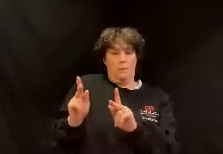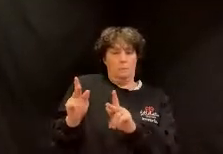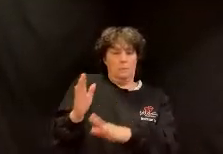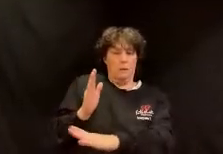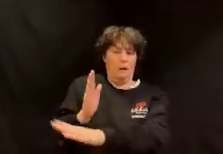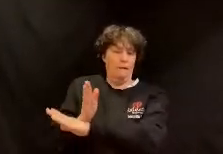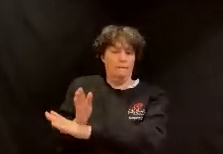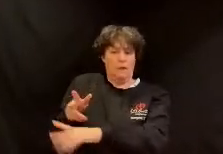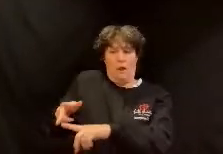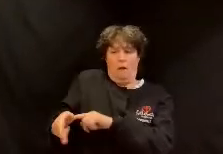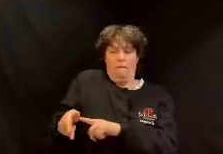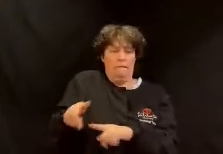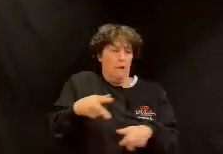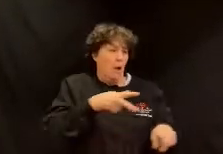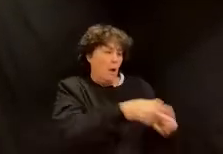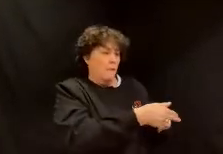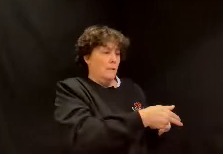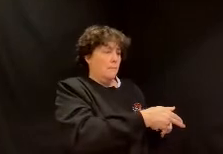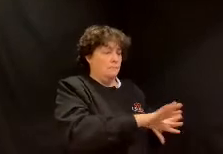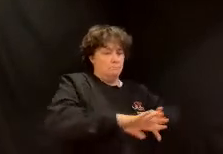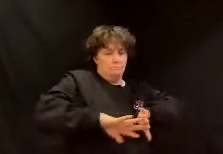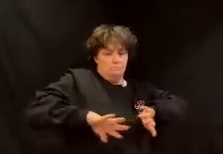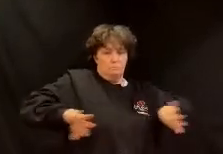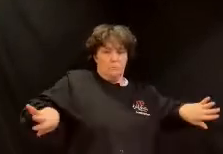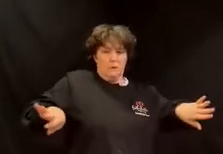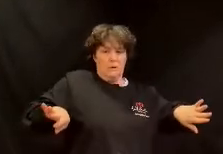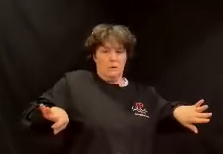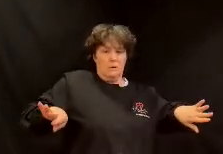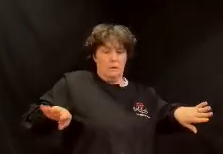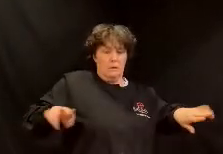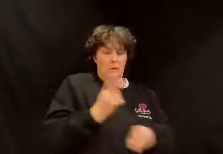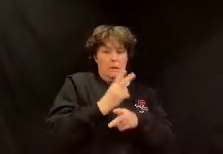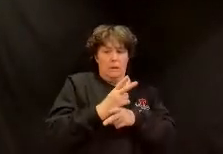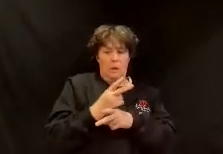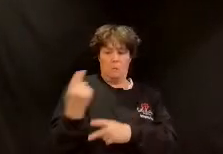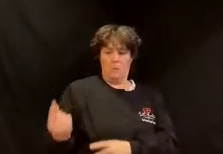Right? He takes and he isolates you from people.